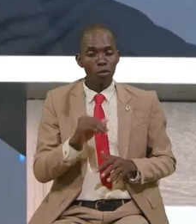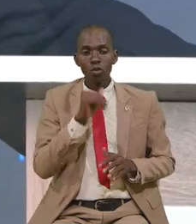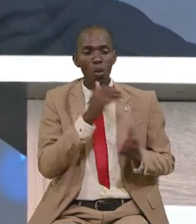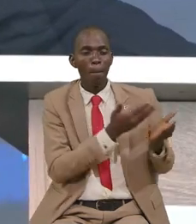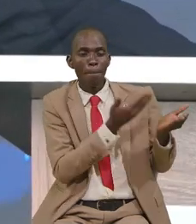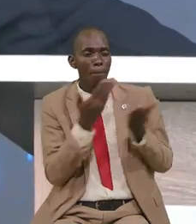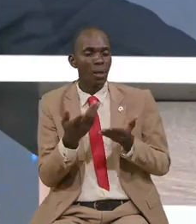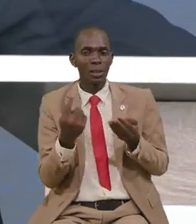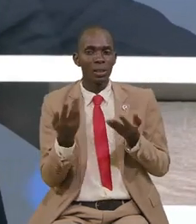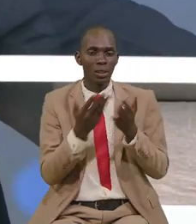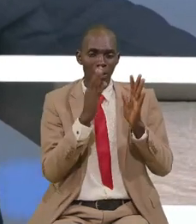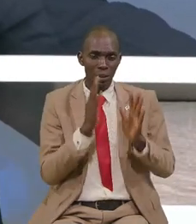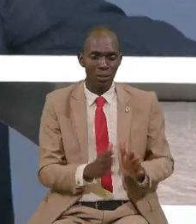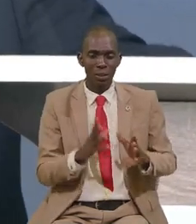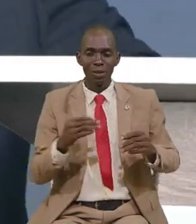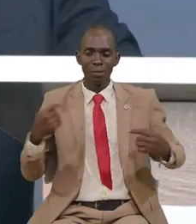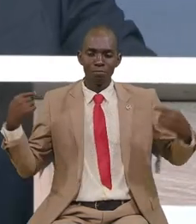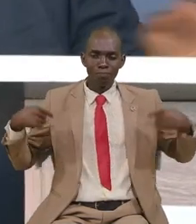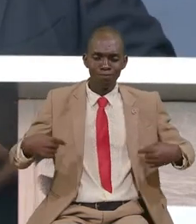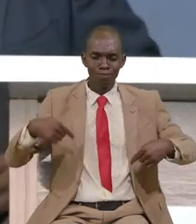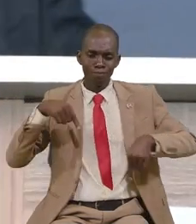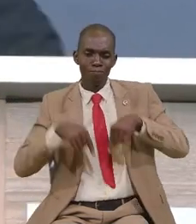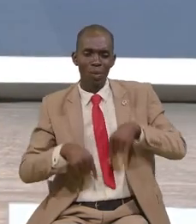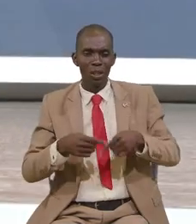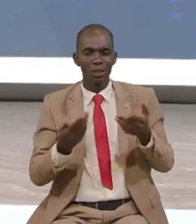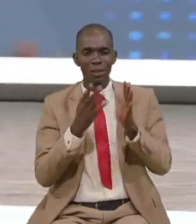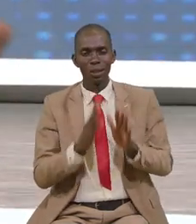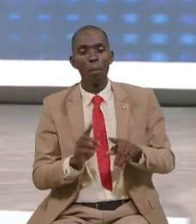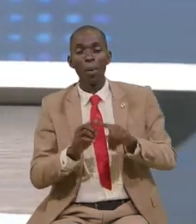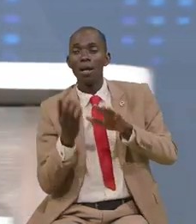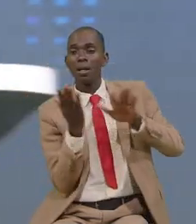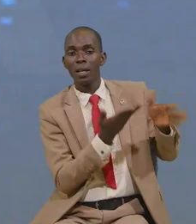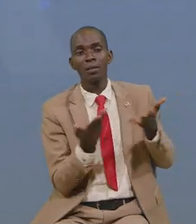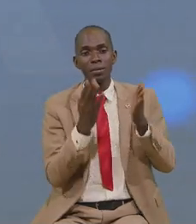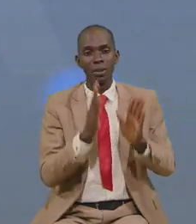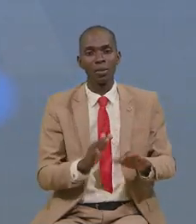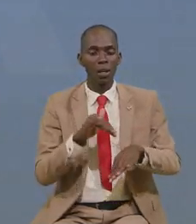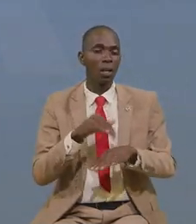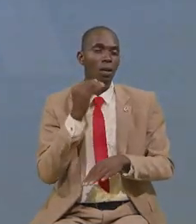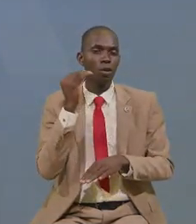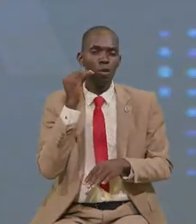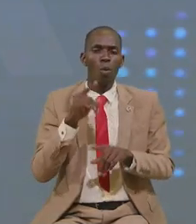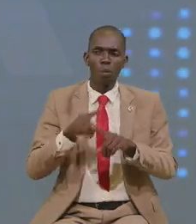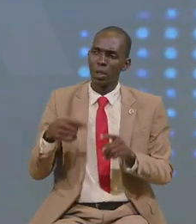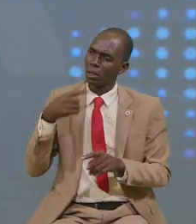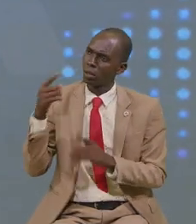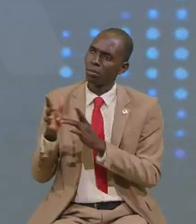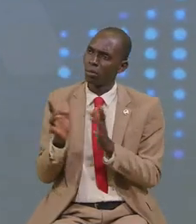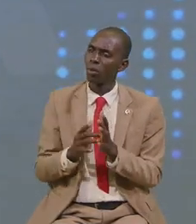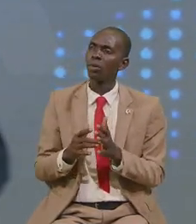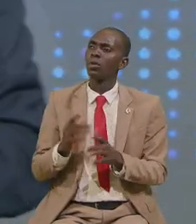the tormented, paralyzed servant. Left him at home. He said, speak the word